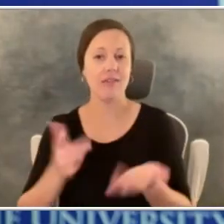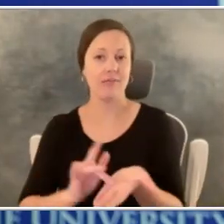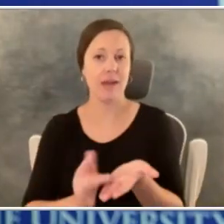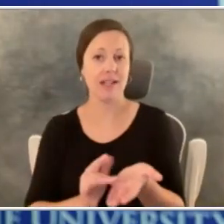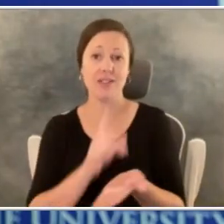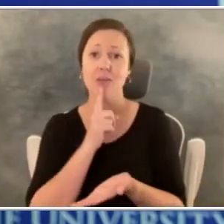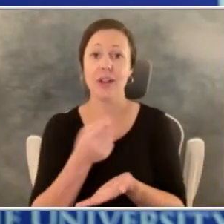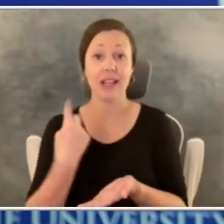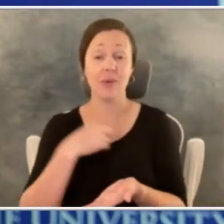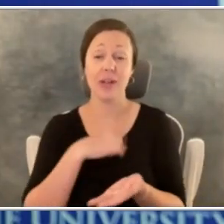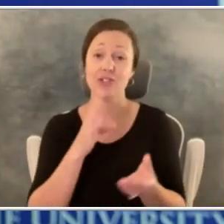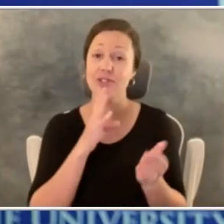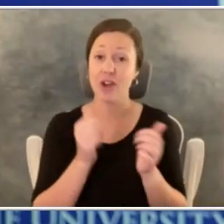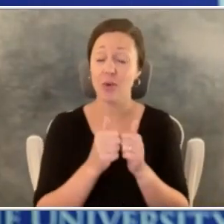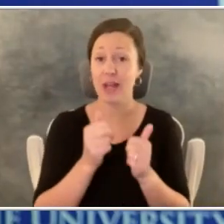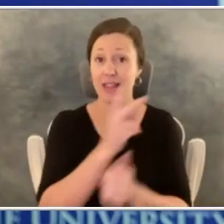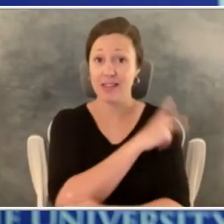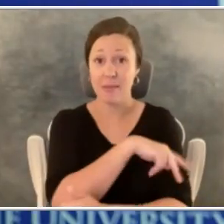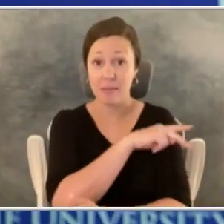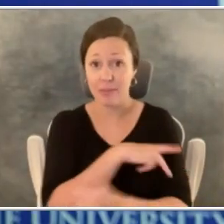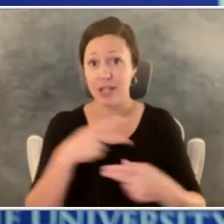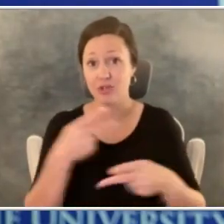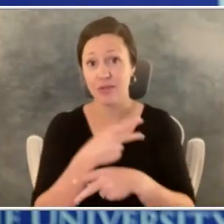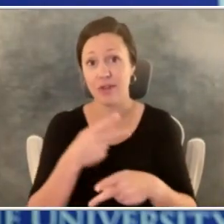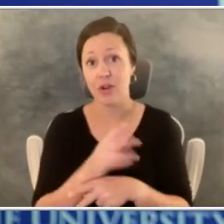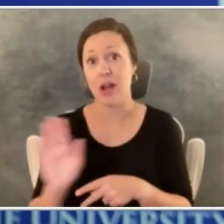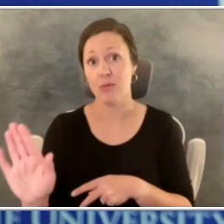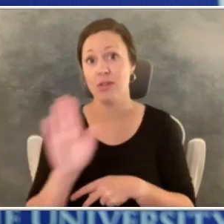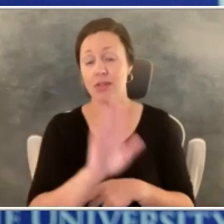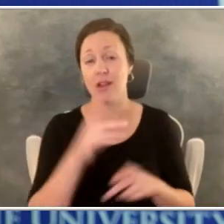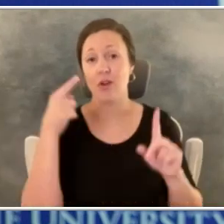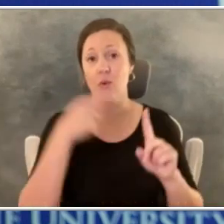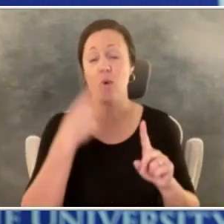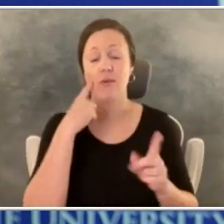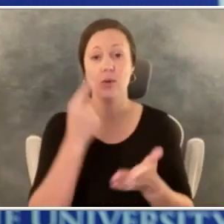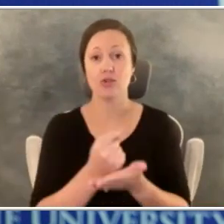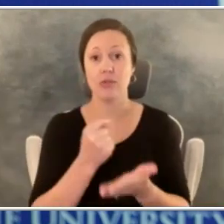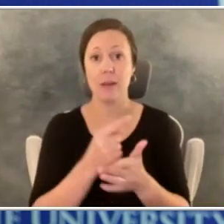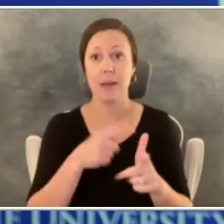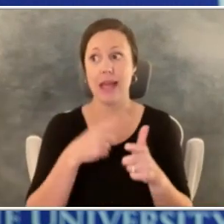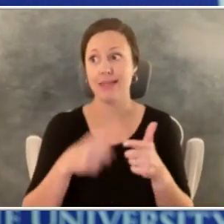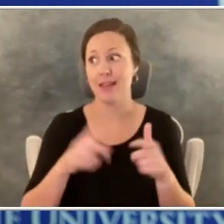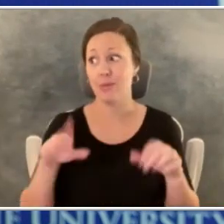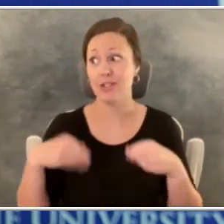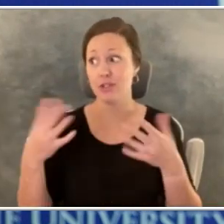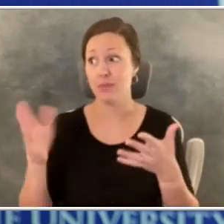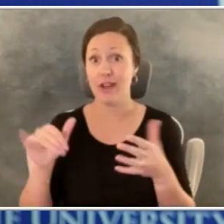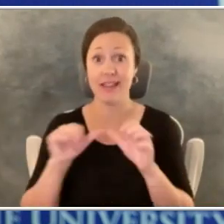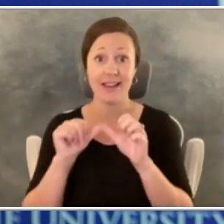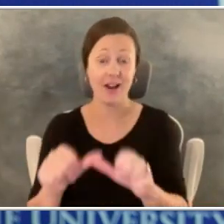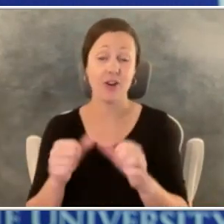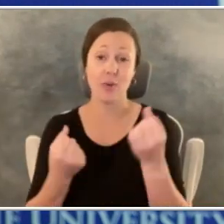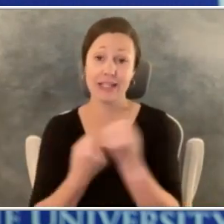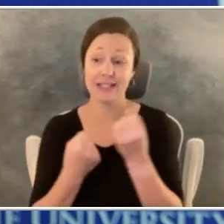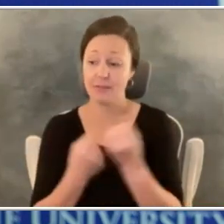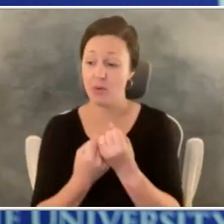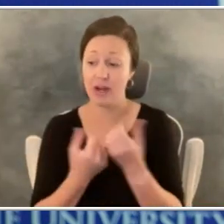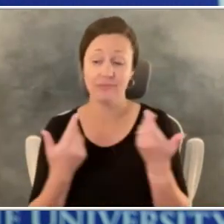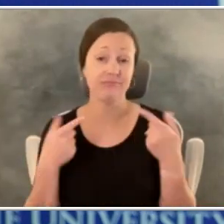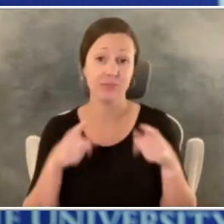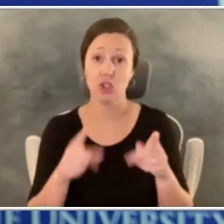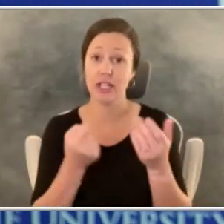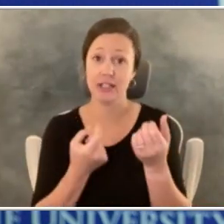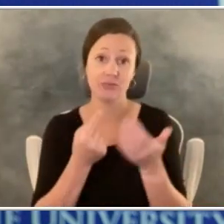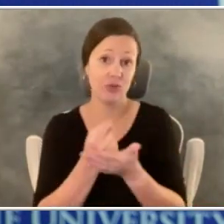figure out what their goal for treatment is. And then we just provide that ongoing support throughout every step of treatment and then beyond